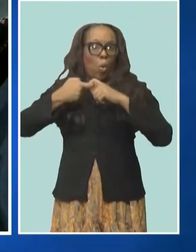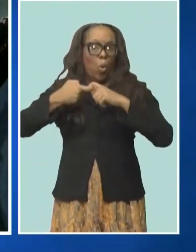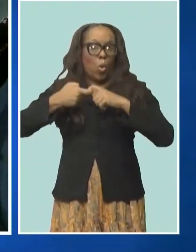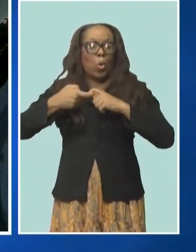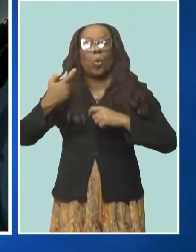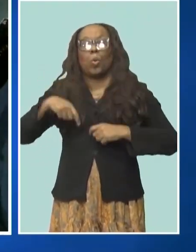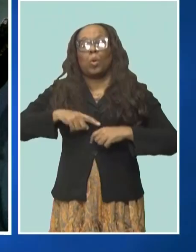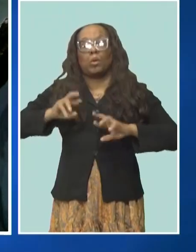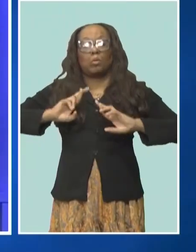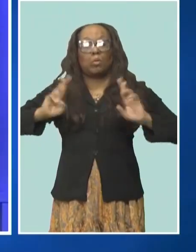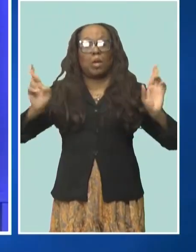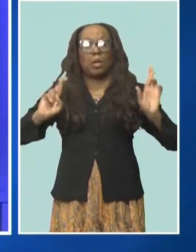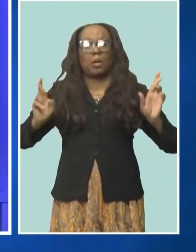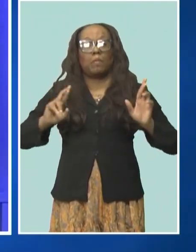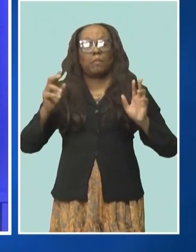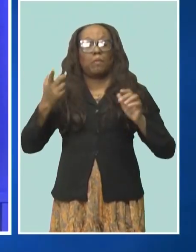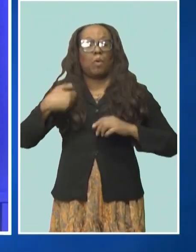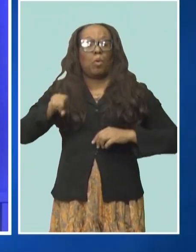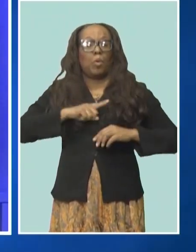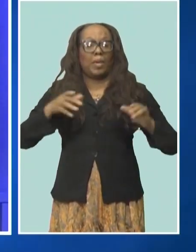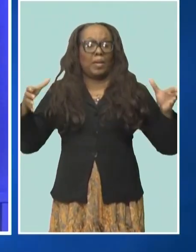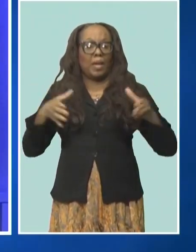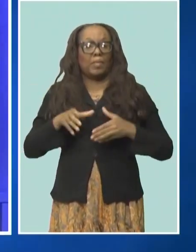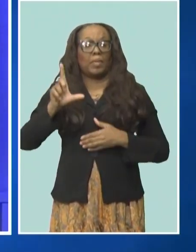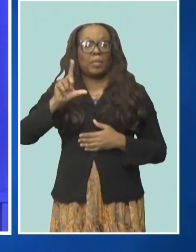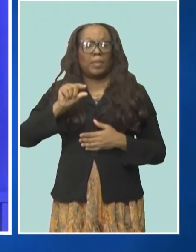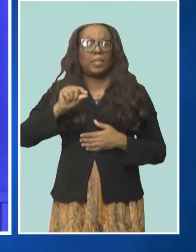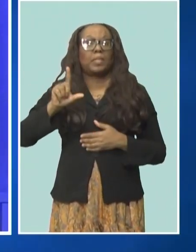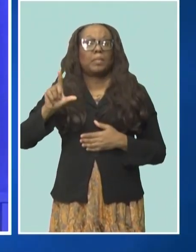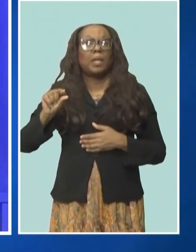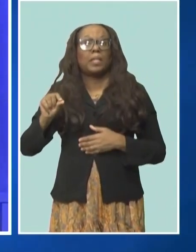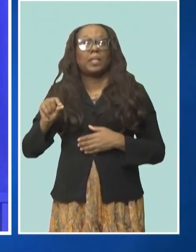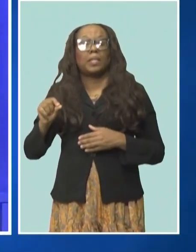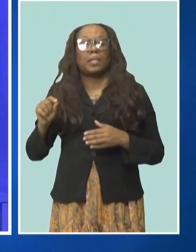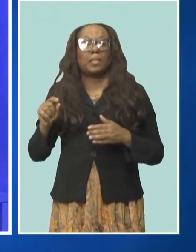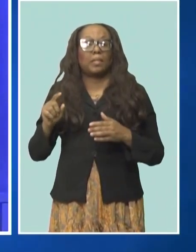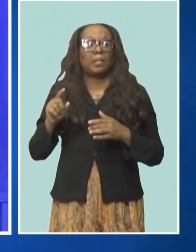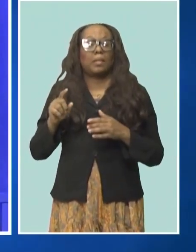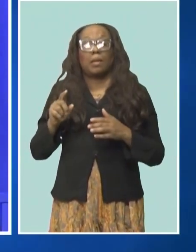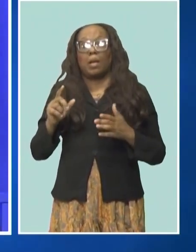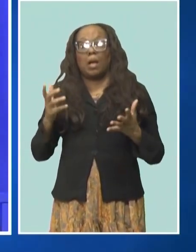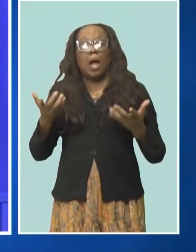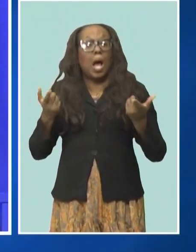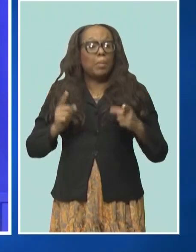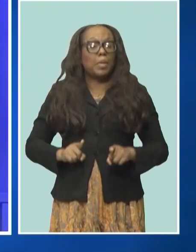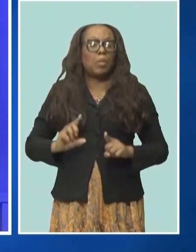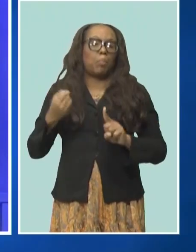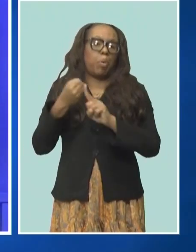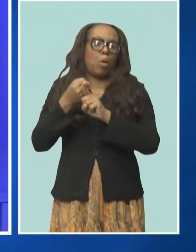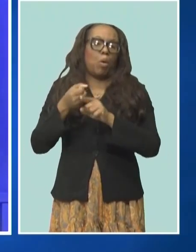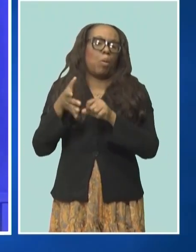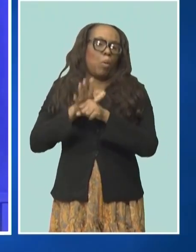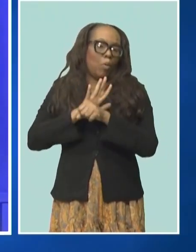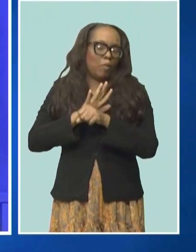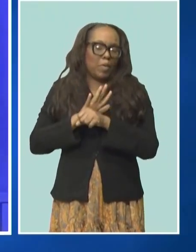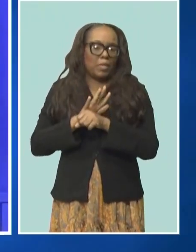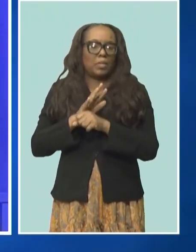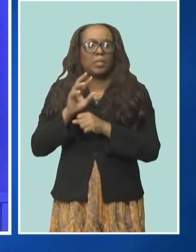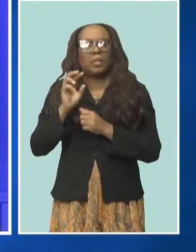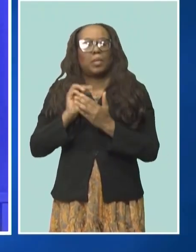for regathering 2020 April, and we had to shut down the country in March.